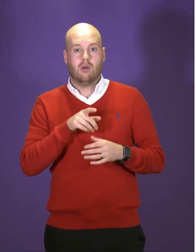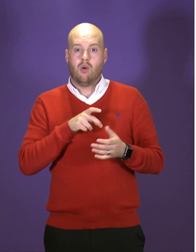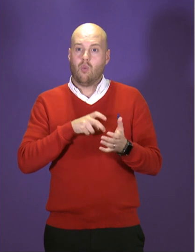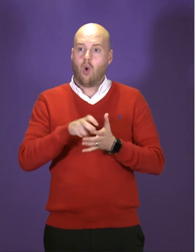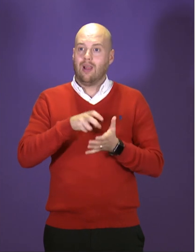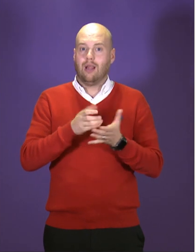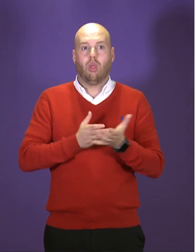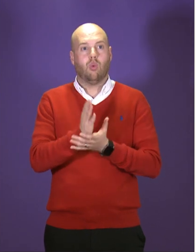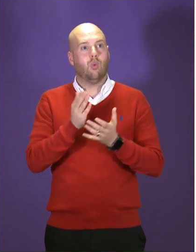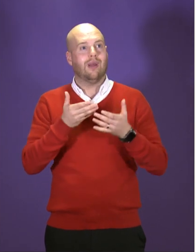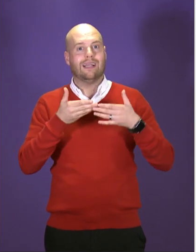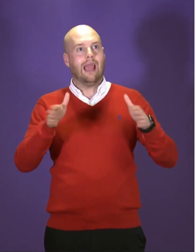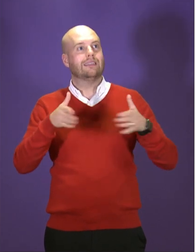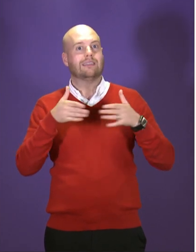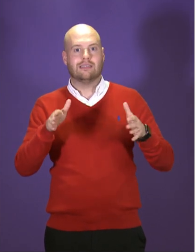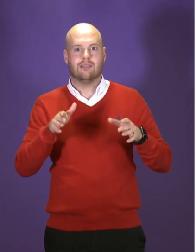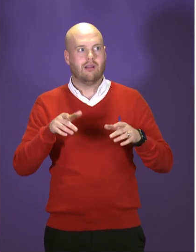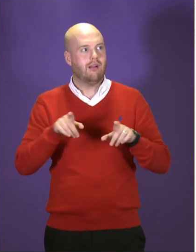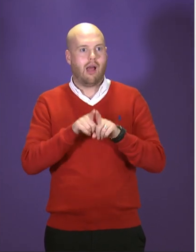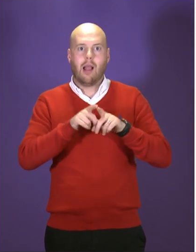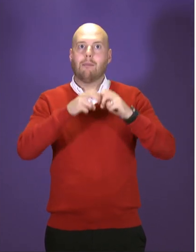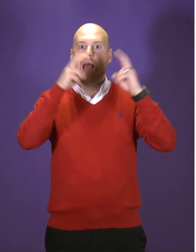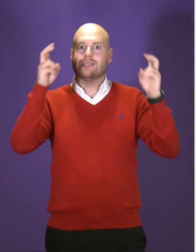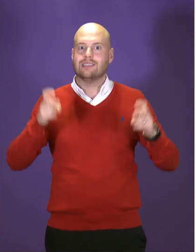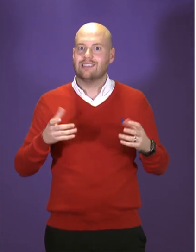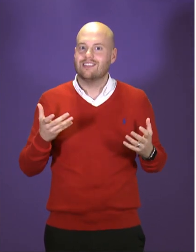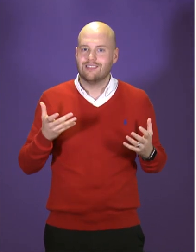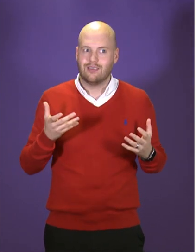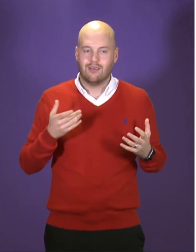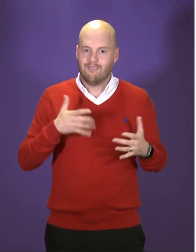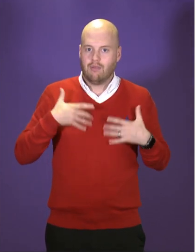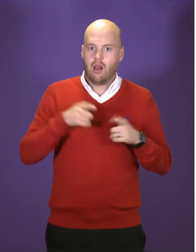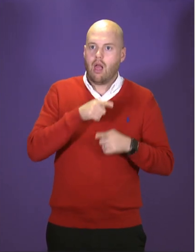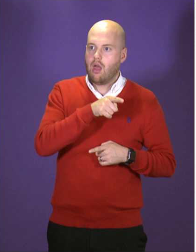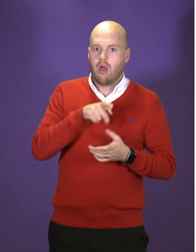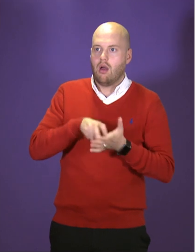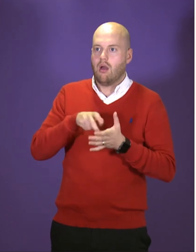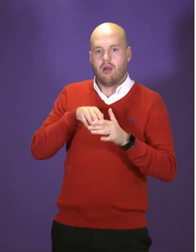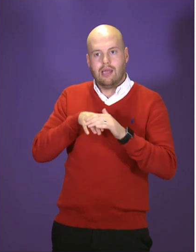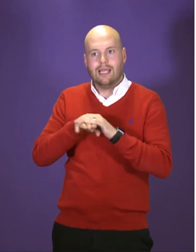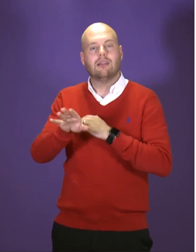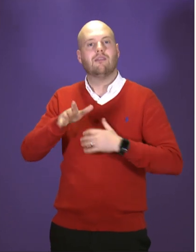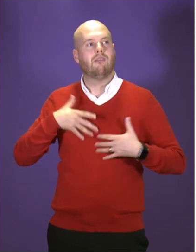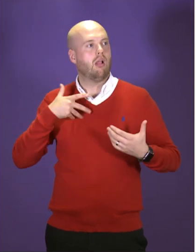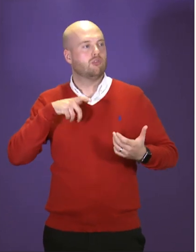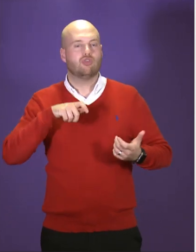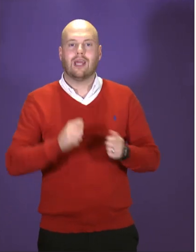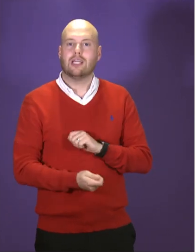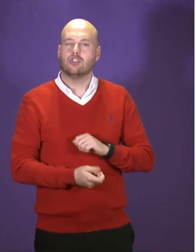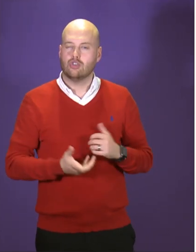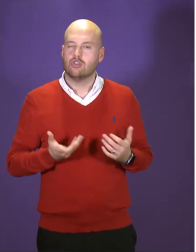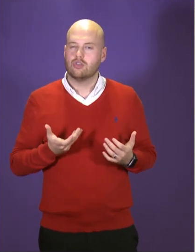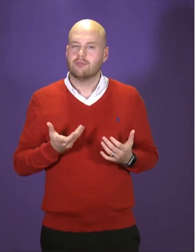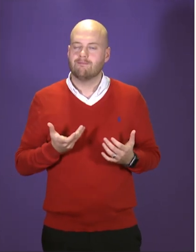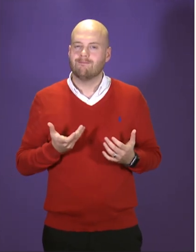like that is unthinkable on a regular day. And yet he believed he could come. That brought about change. And this